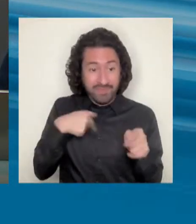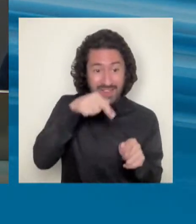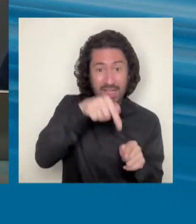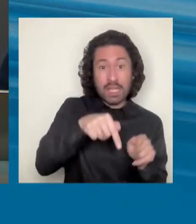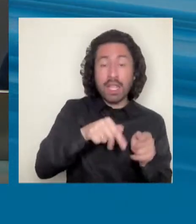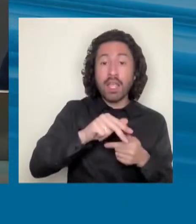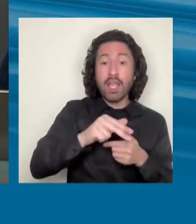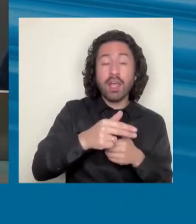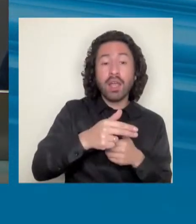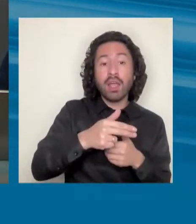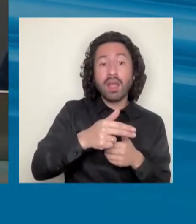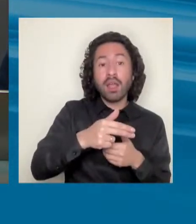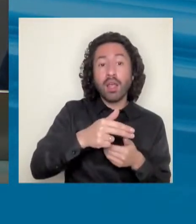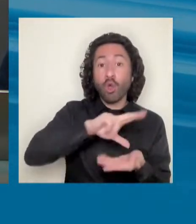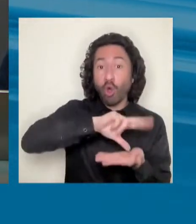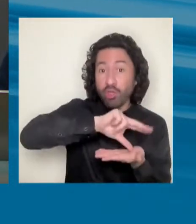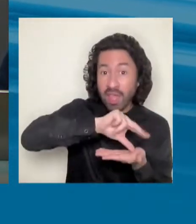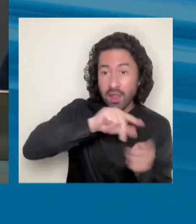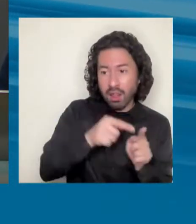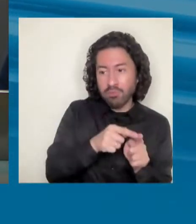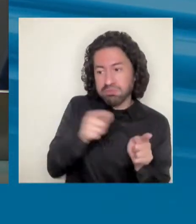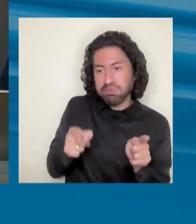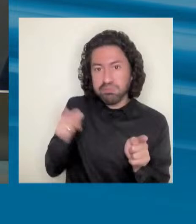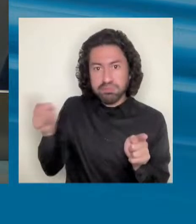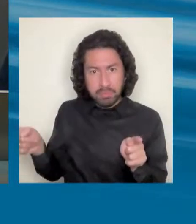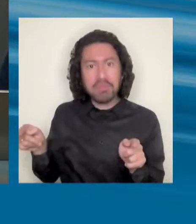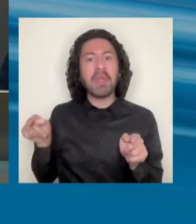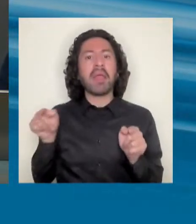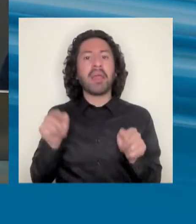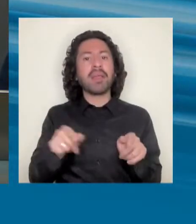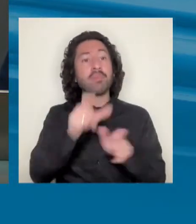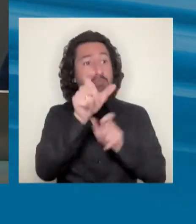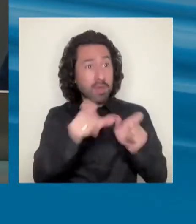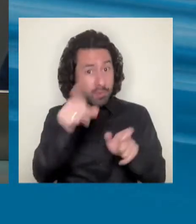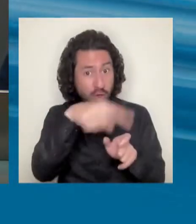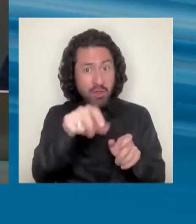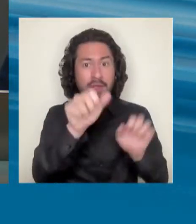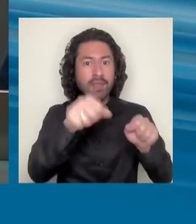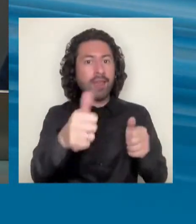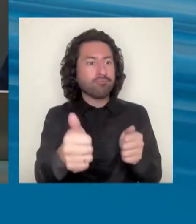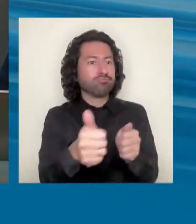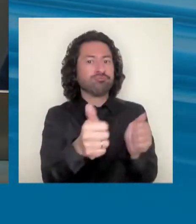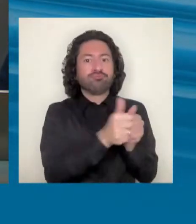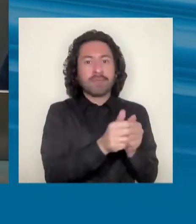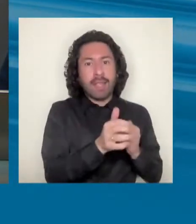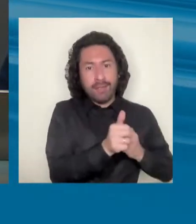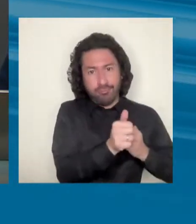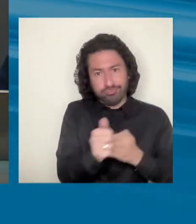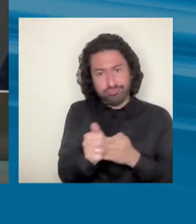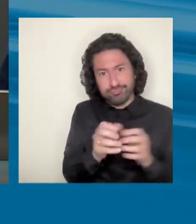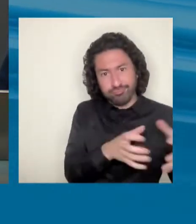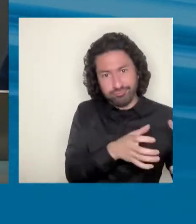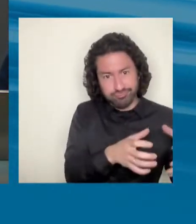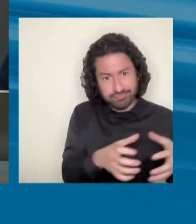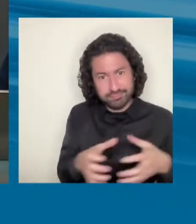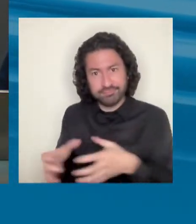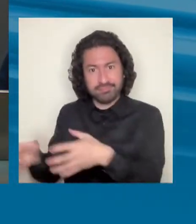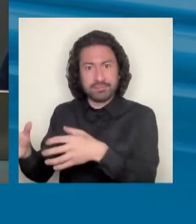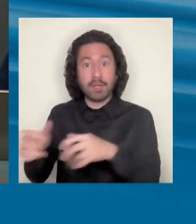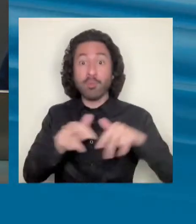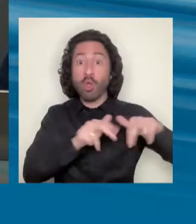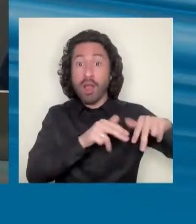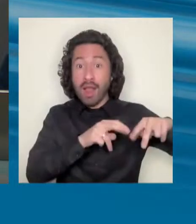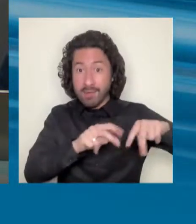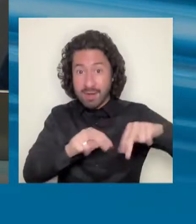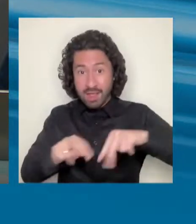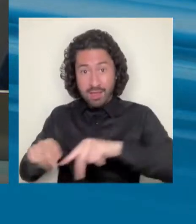from this hotel. The staff of the organization will show you the way to the event.